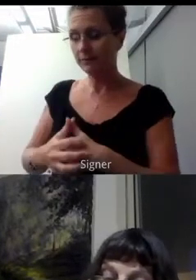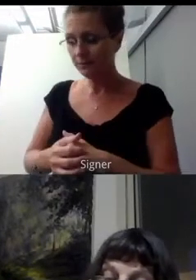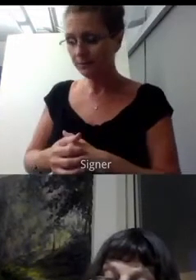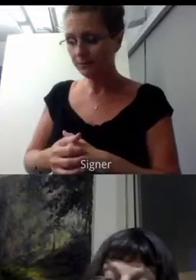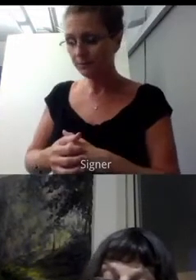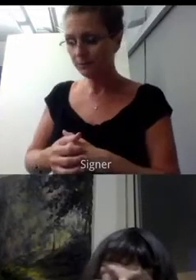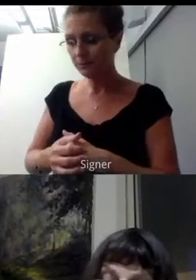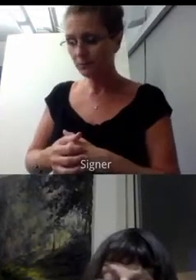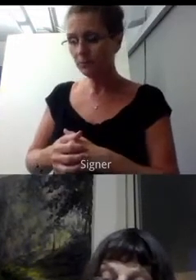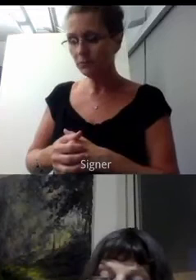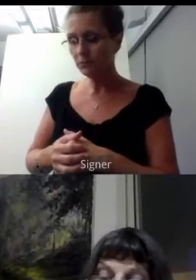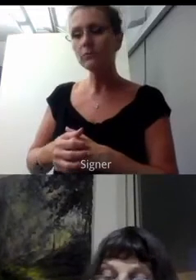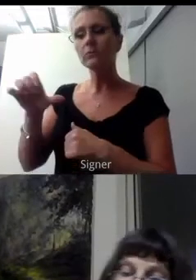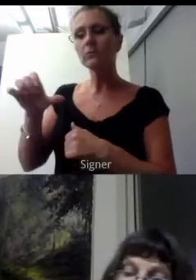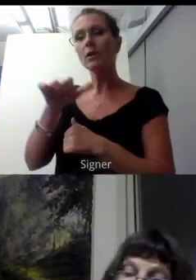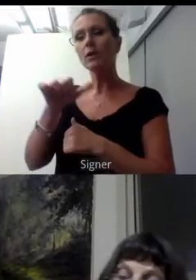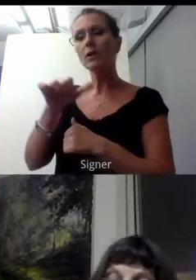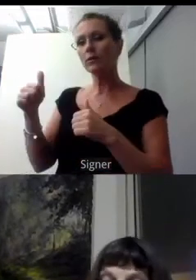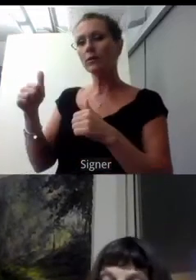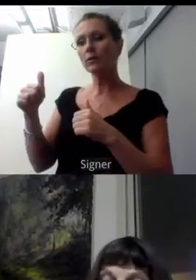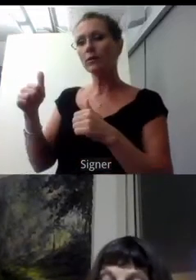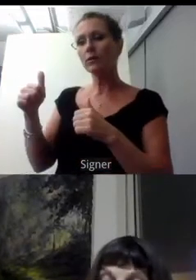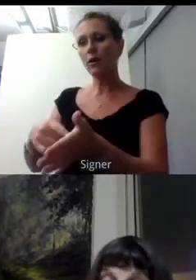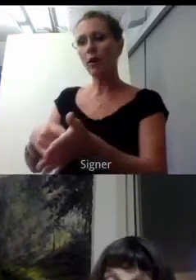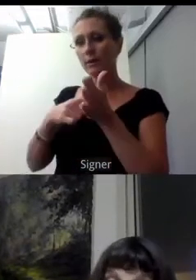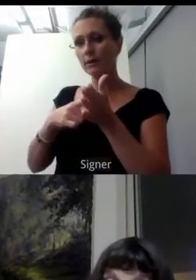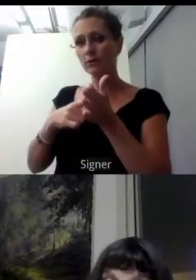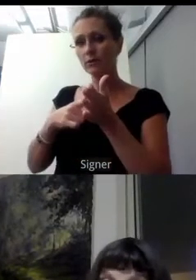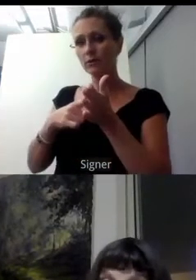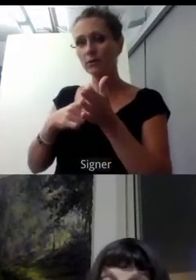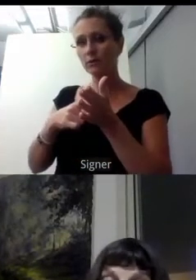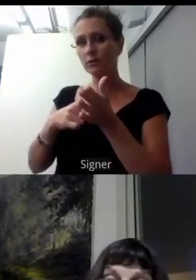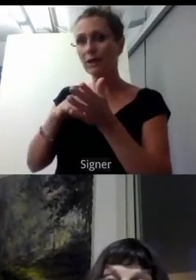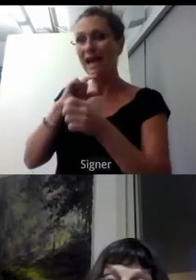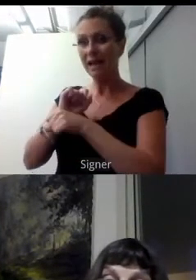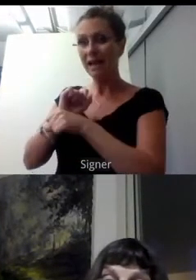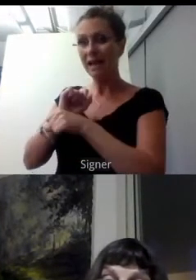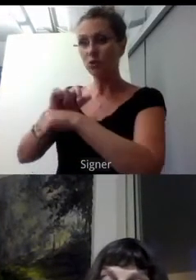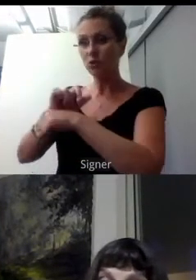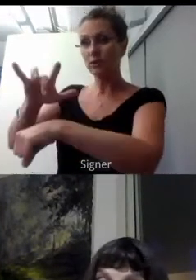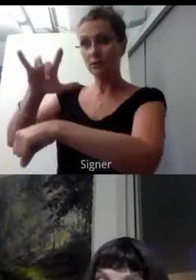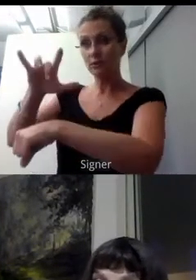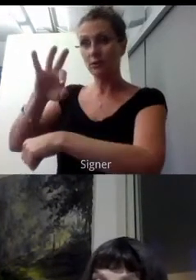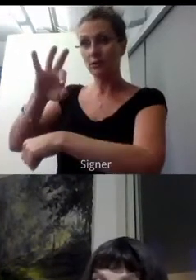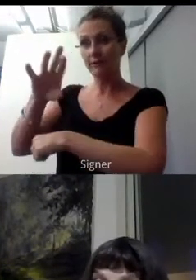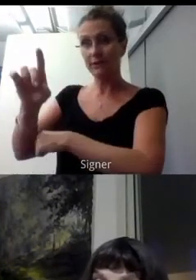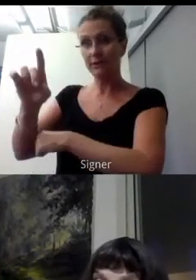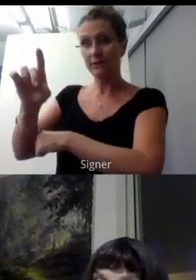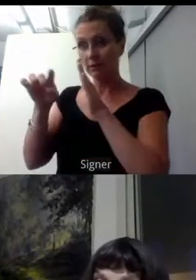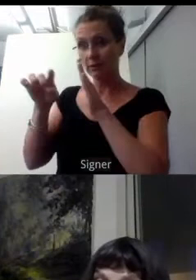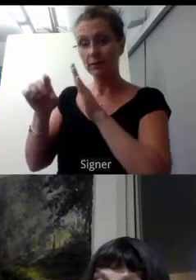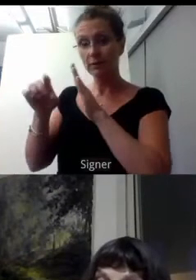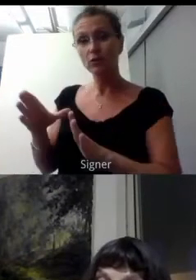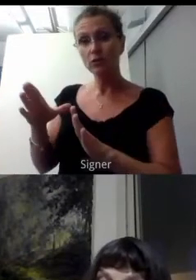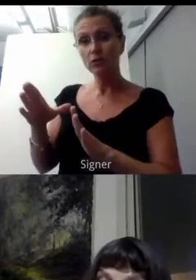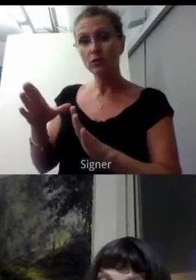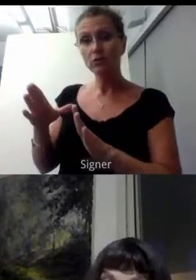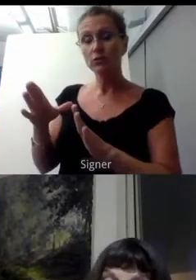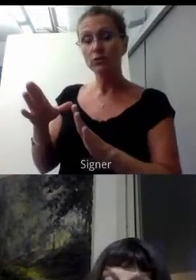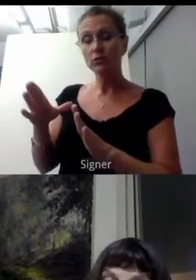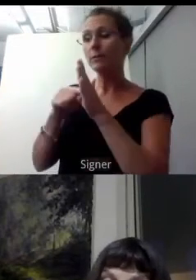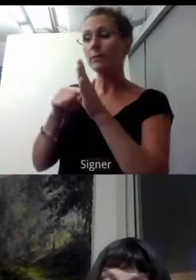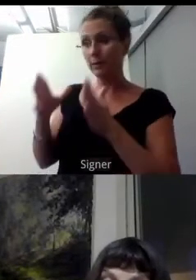field inspection by the inspectors. The inspectors use checklists